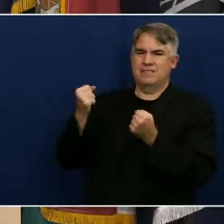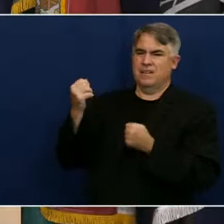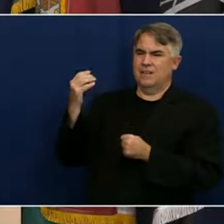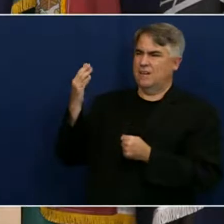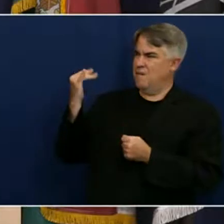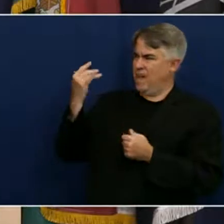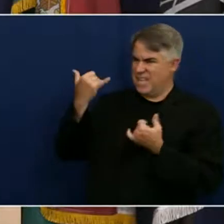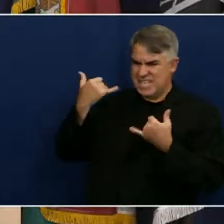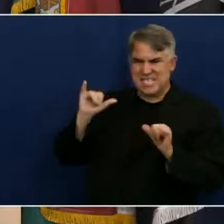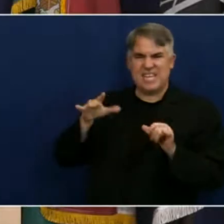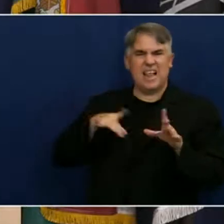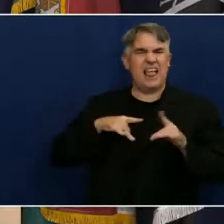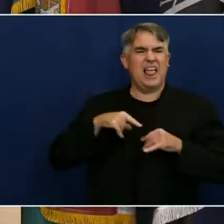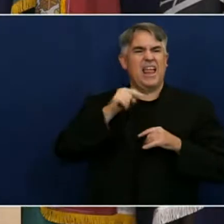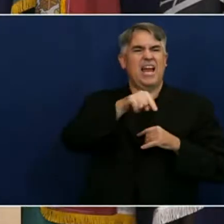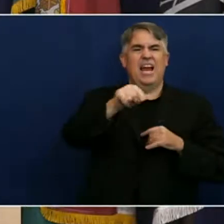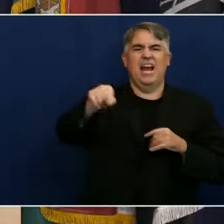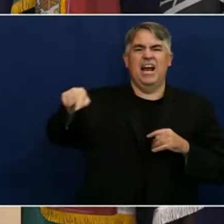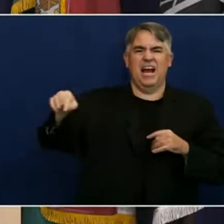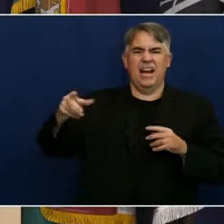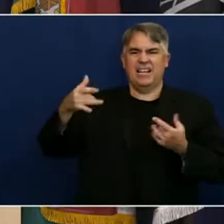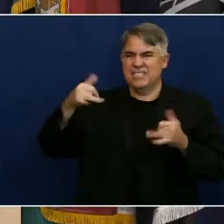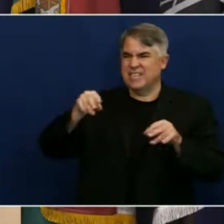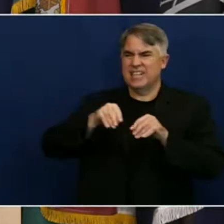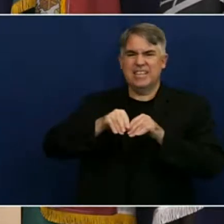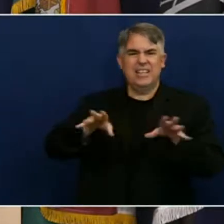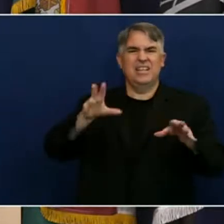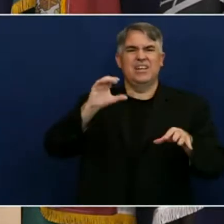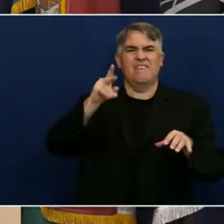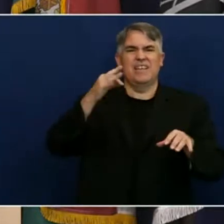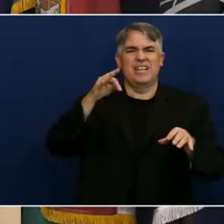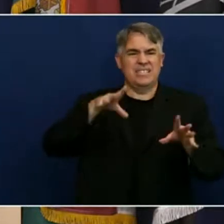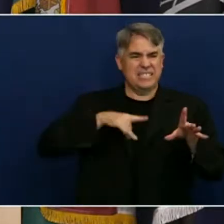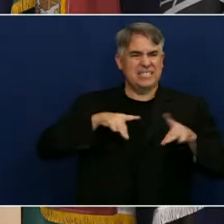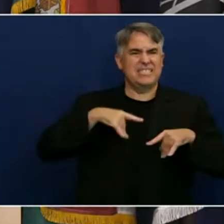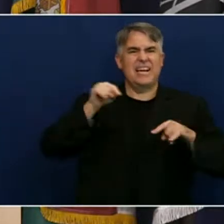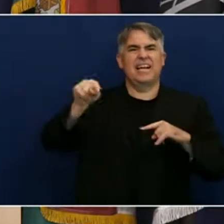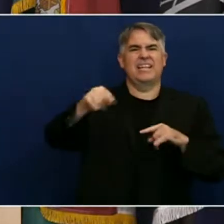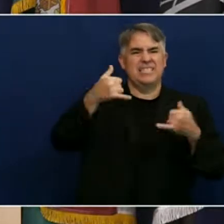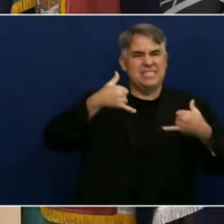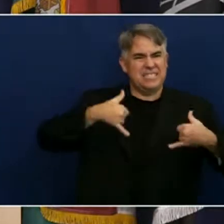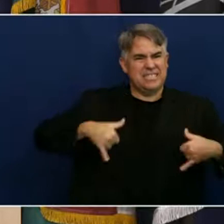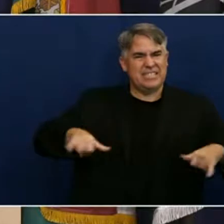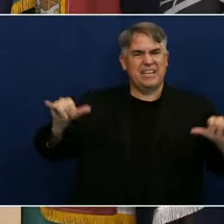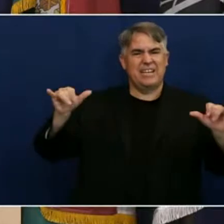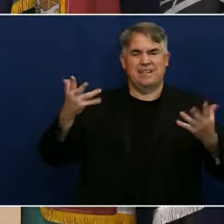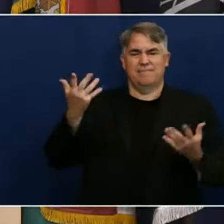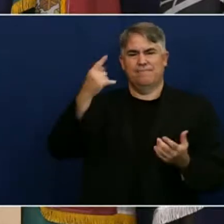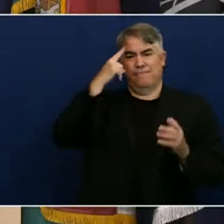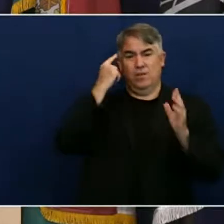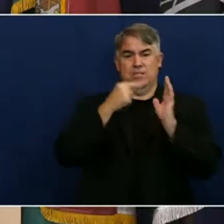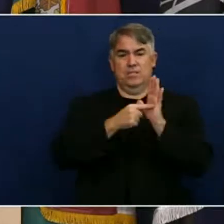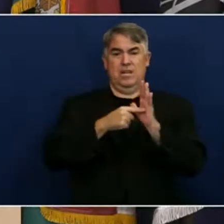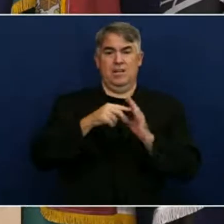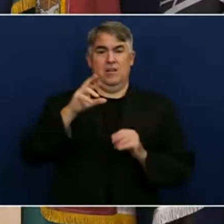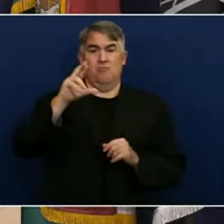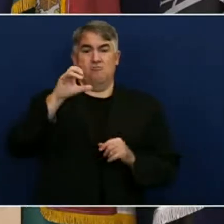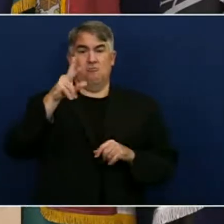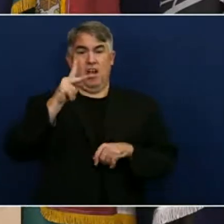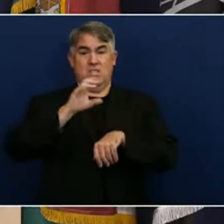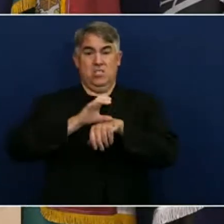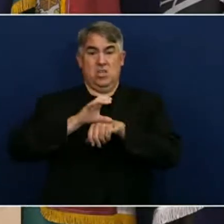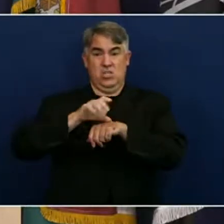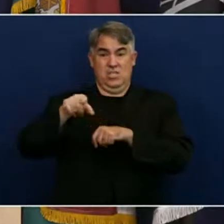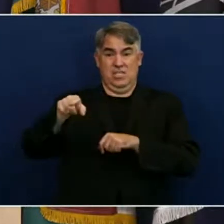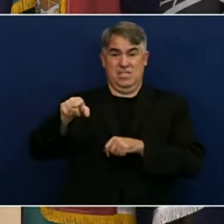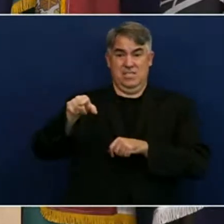across outbreaks that have occurred. I'm thinking, also of the Rock Church, and they're talking about a multi-site outbreak